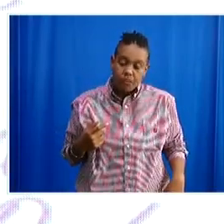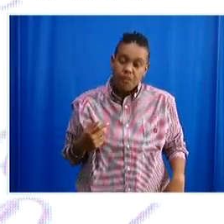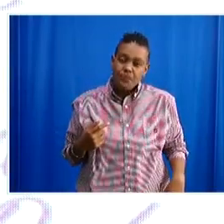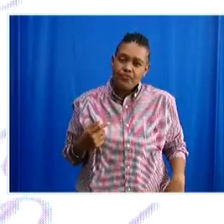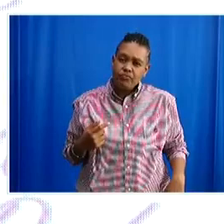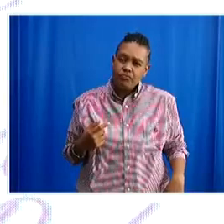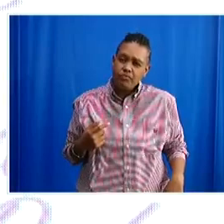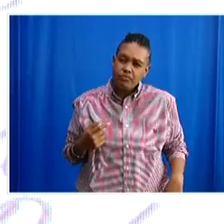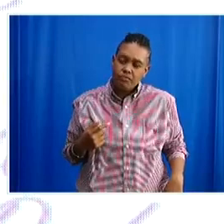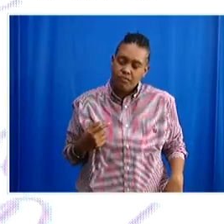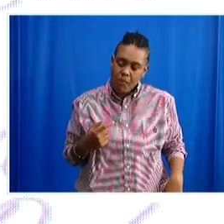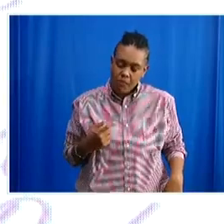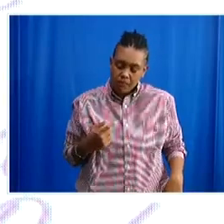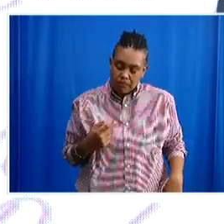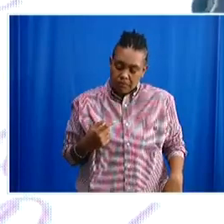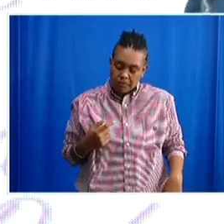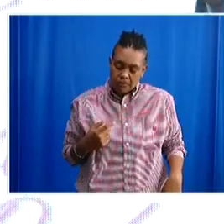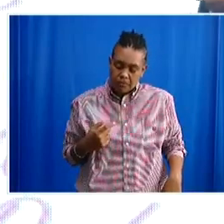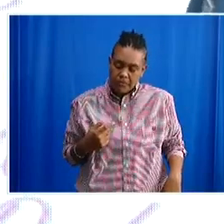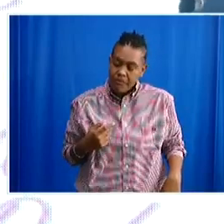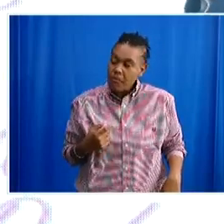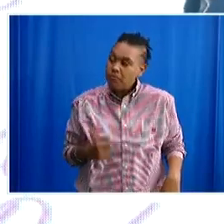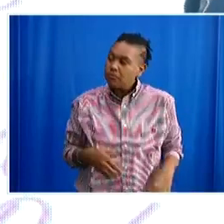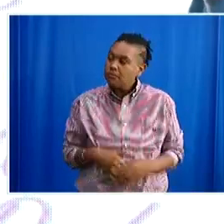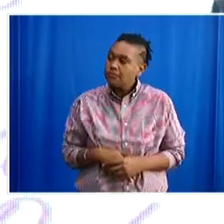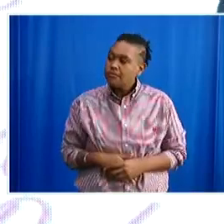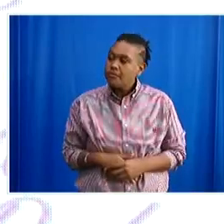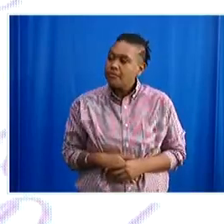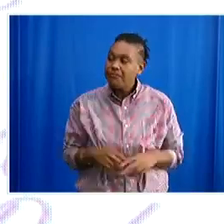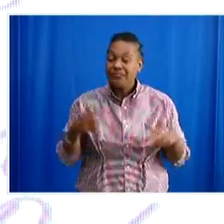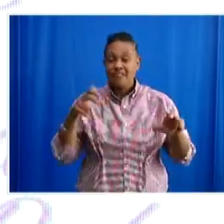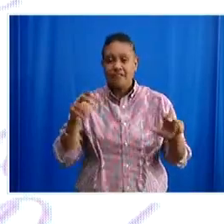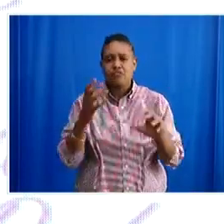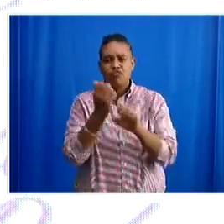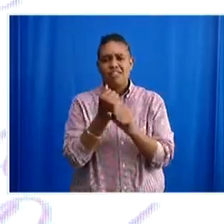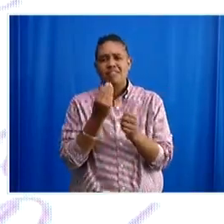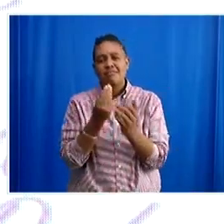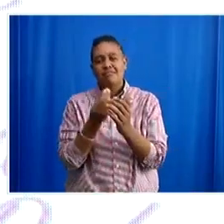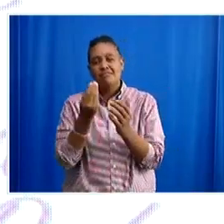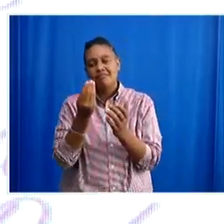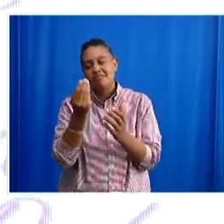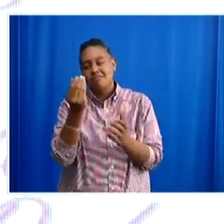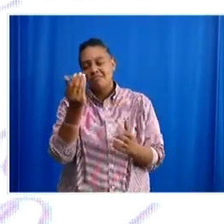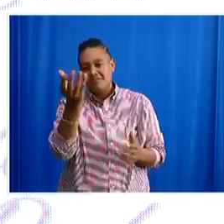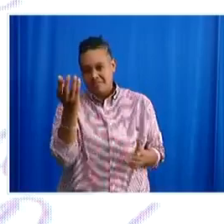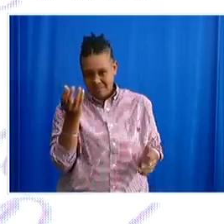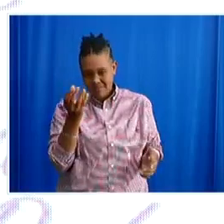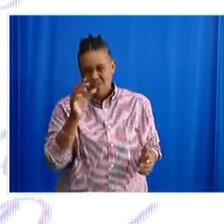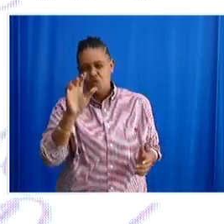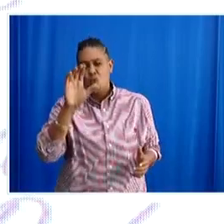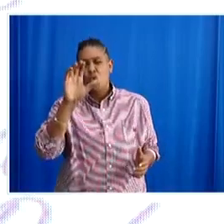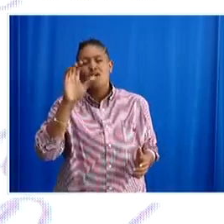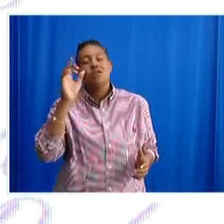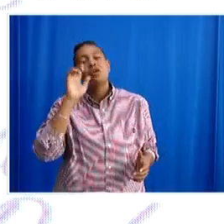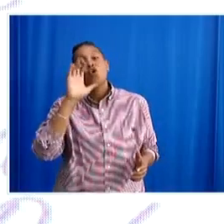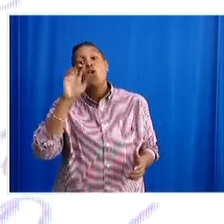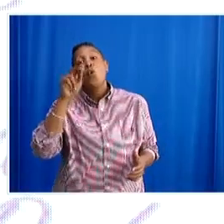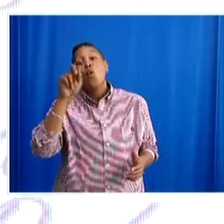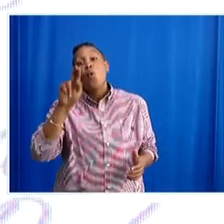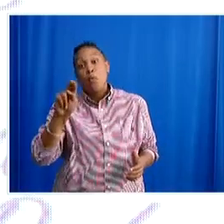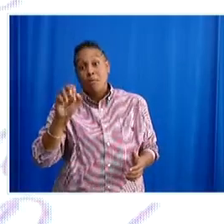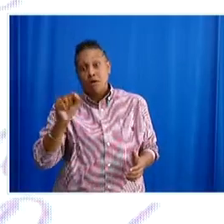receive what looks like premium, but they're called coupons. And in the event of a natural